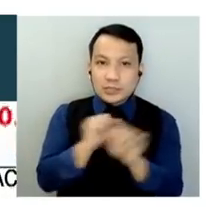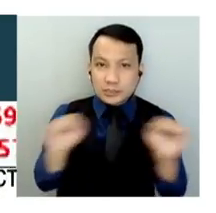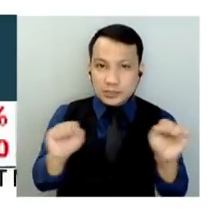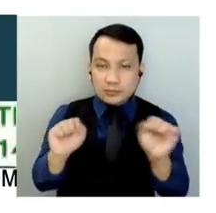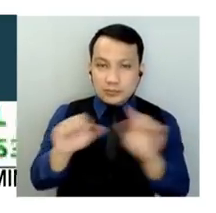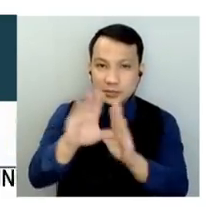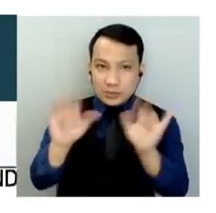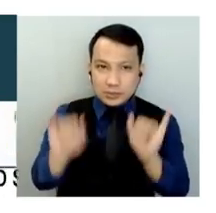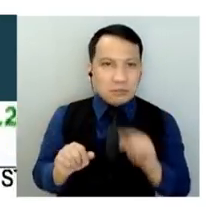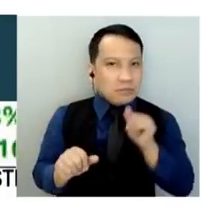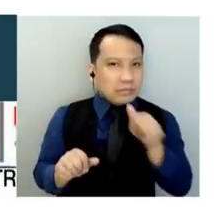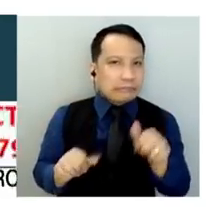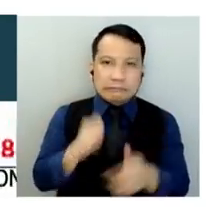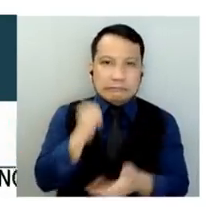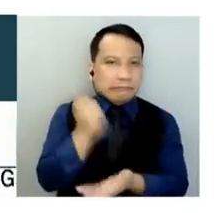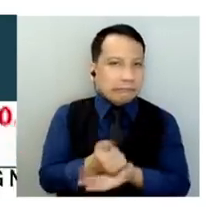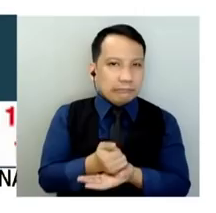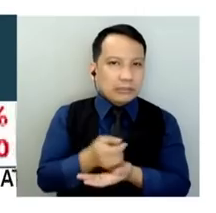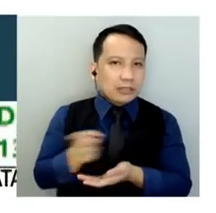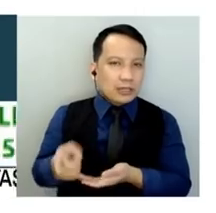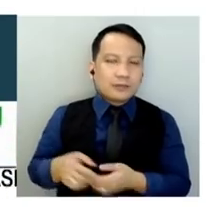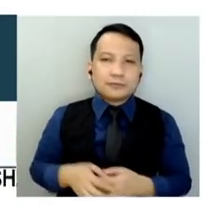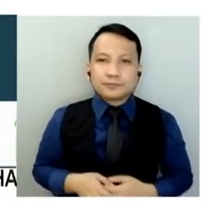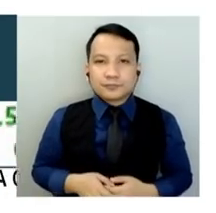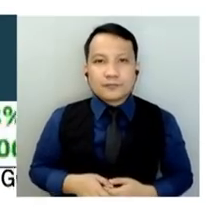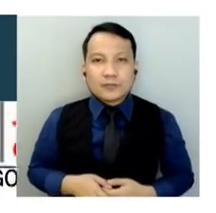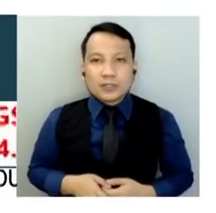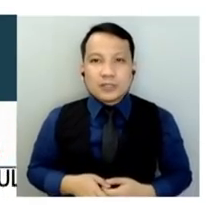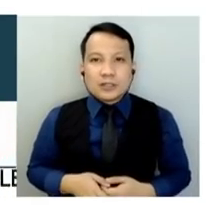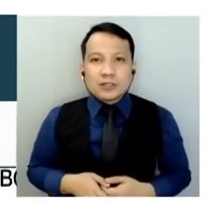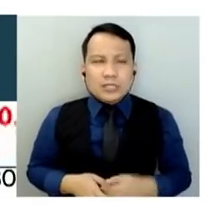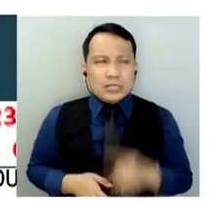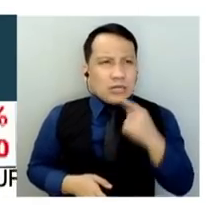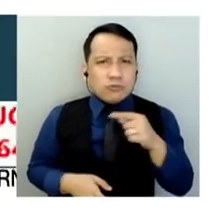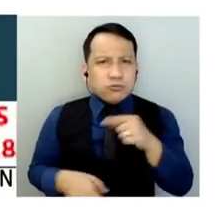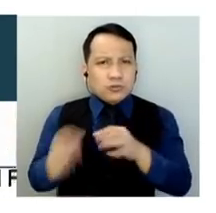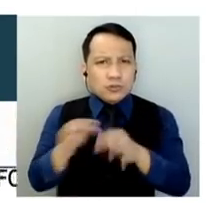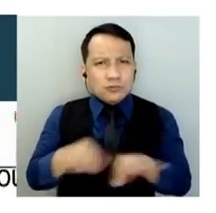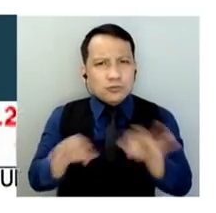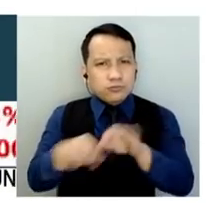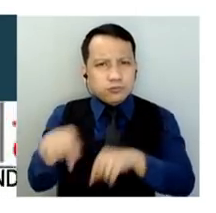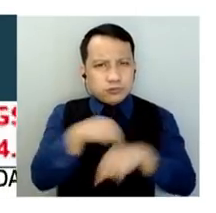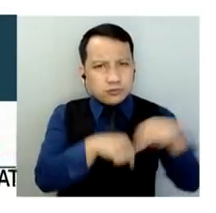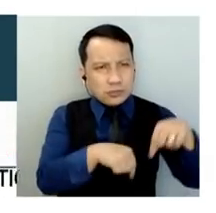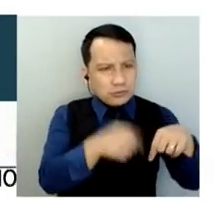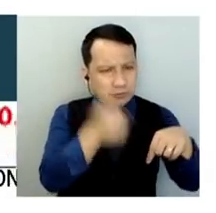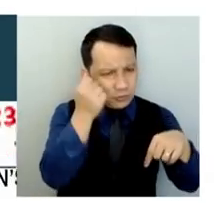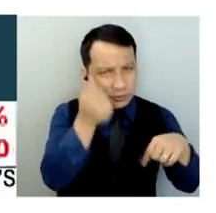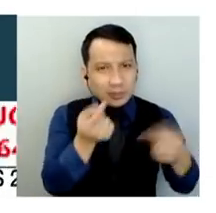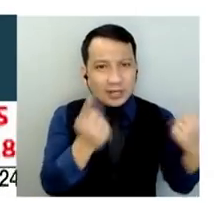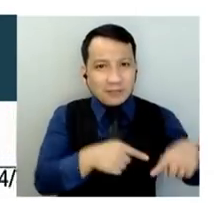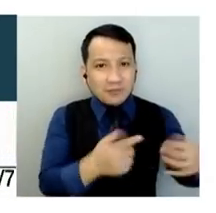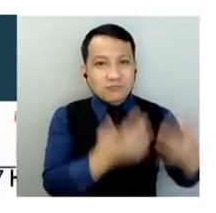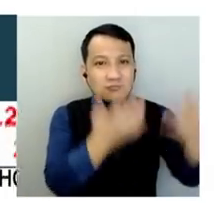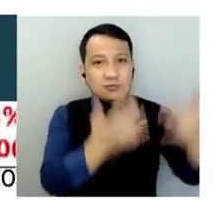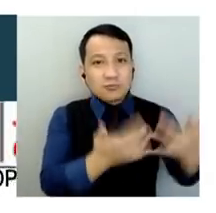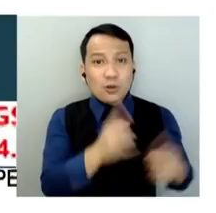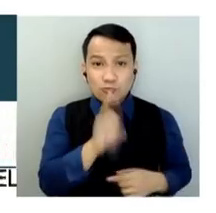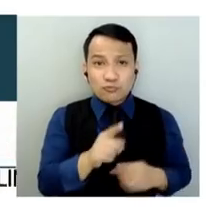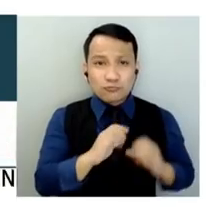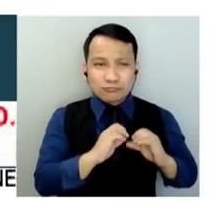approved. Yeah, and you know, we only need to look back at the fire that happened recently, and it really breaks your heart